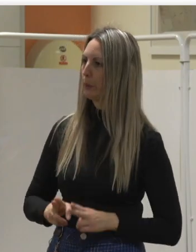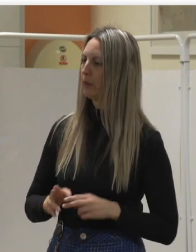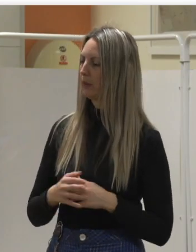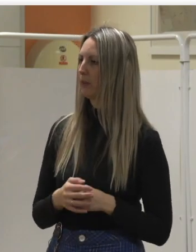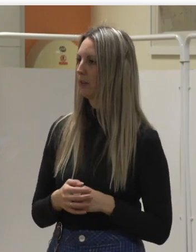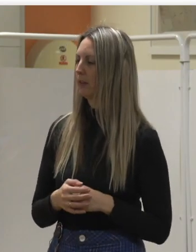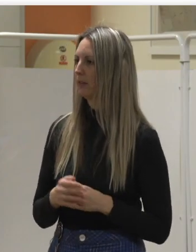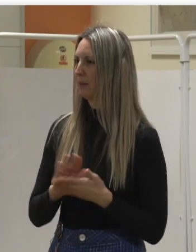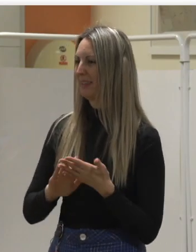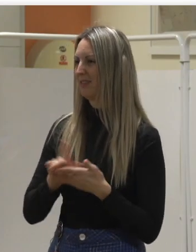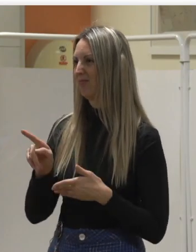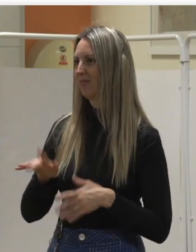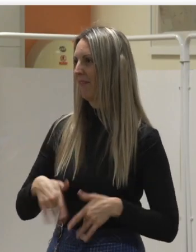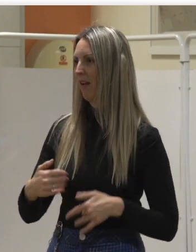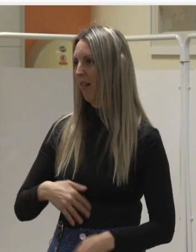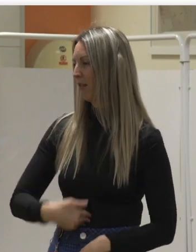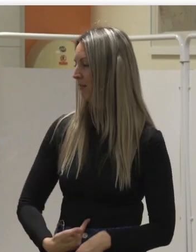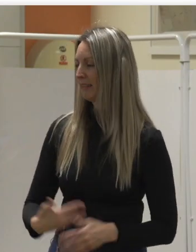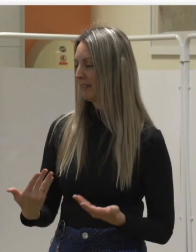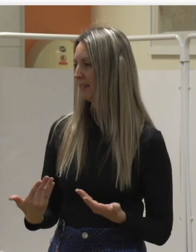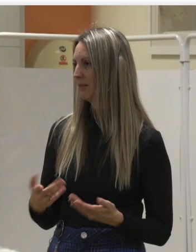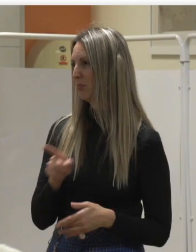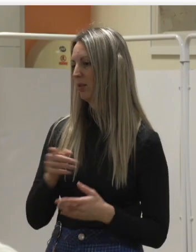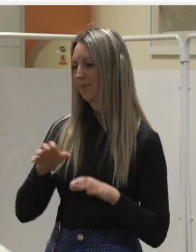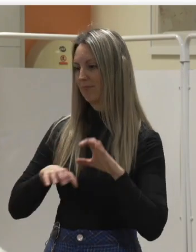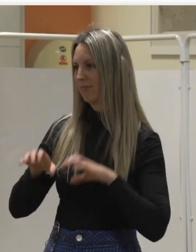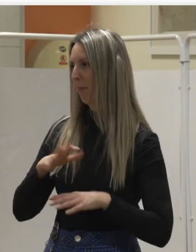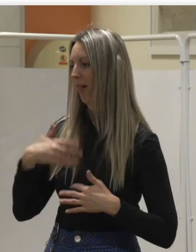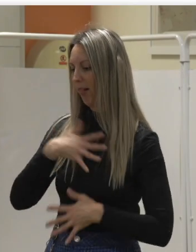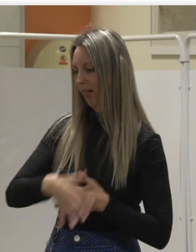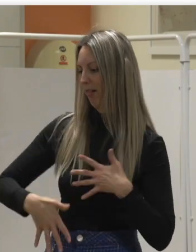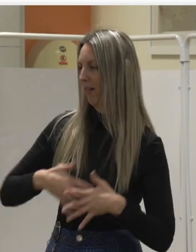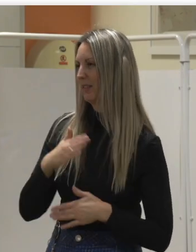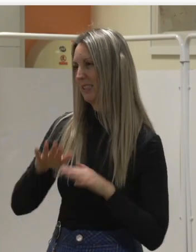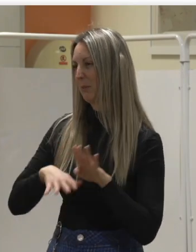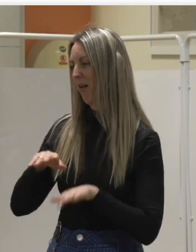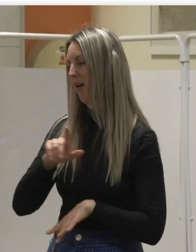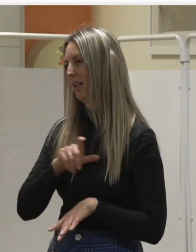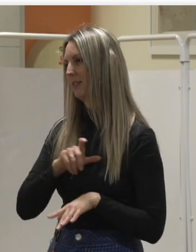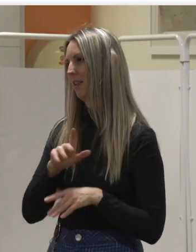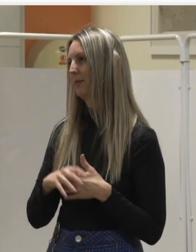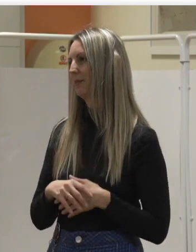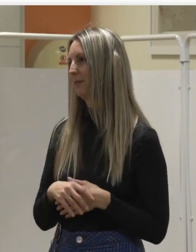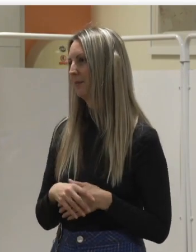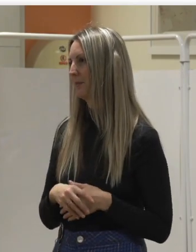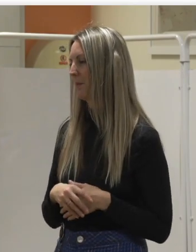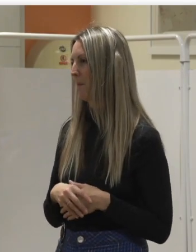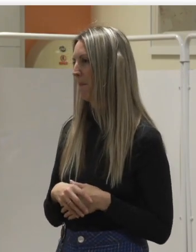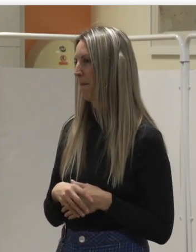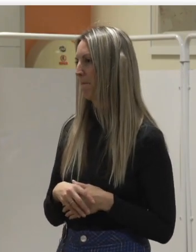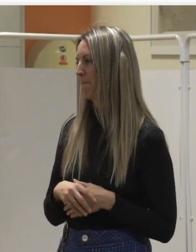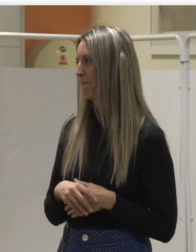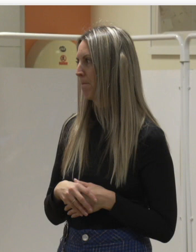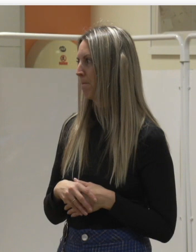the appetite. So it dampens appetite, then it reduces the weight. As a result of